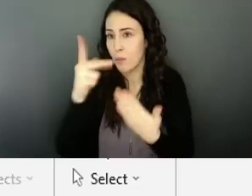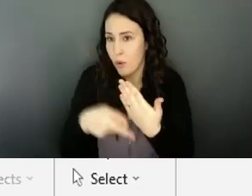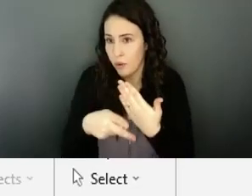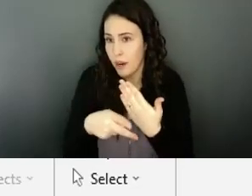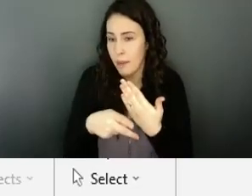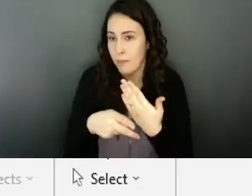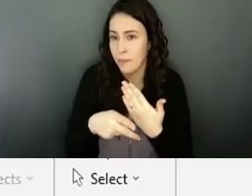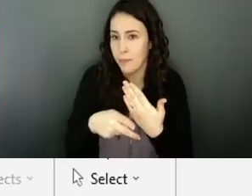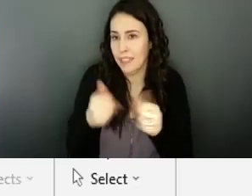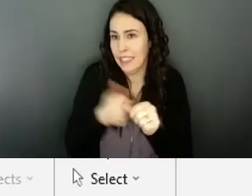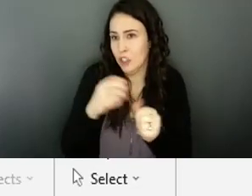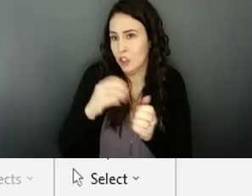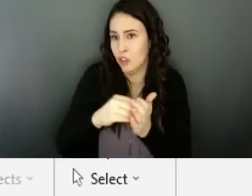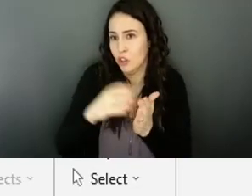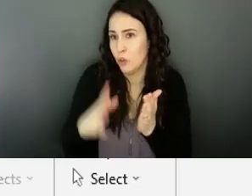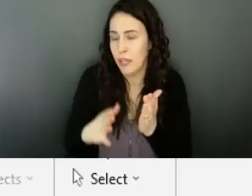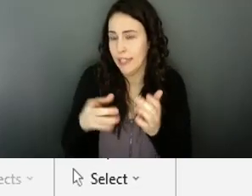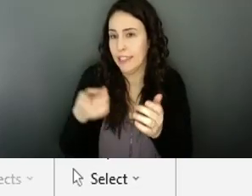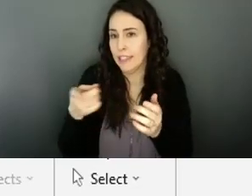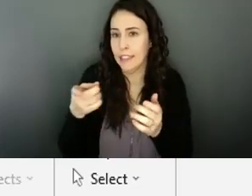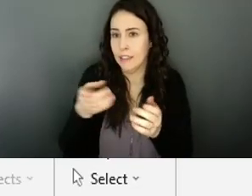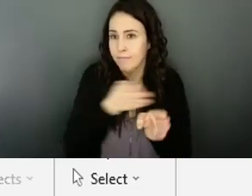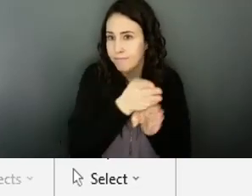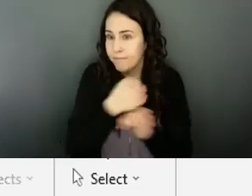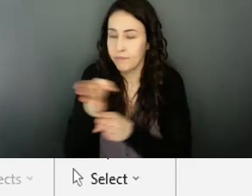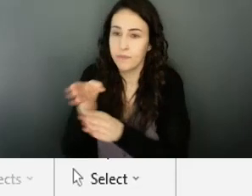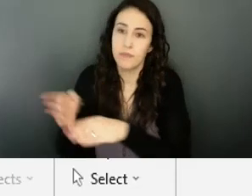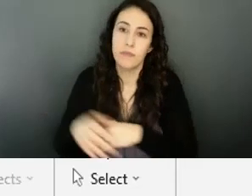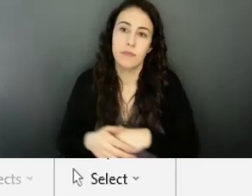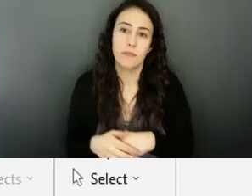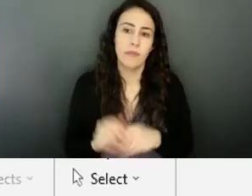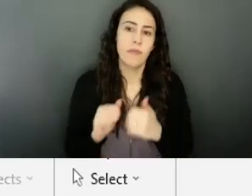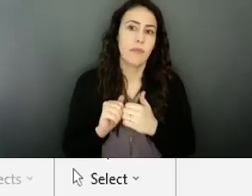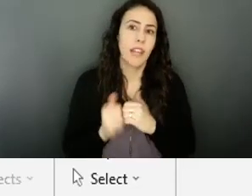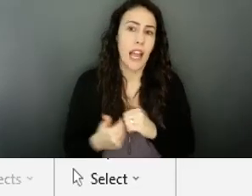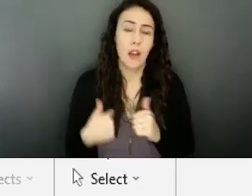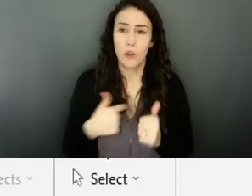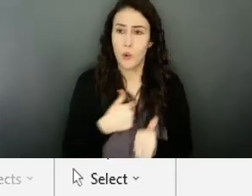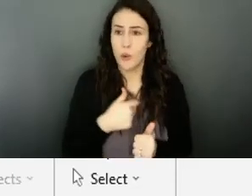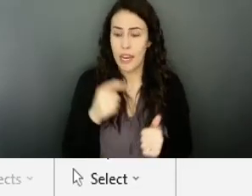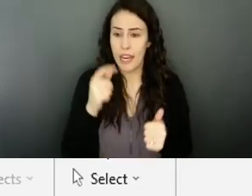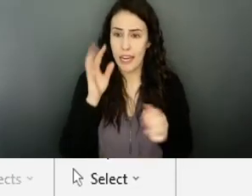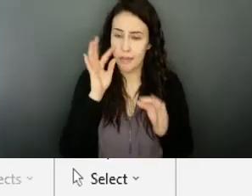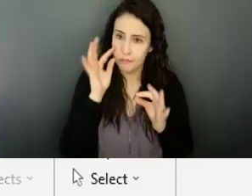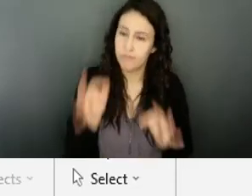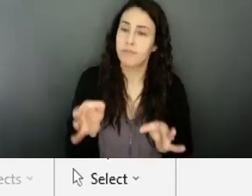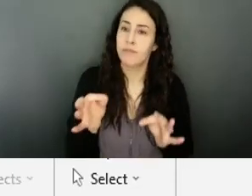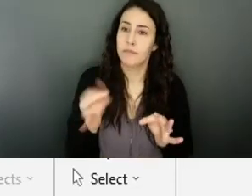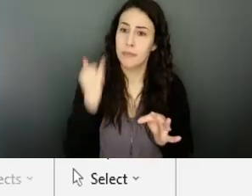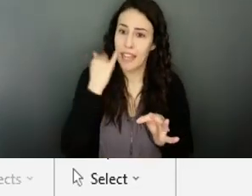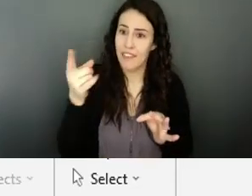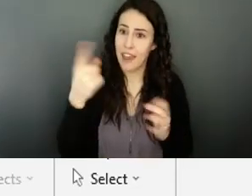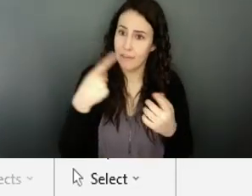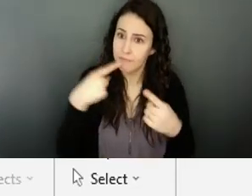pursuing. Well, in order to determine if they've achieved the competencies,